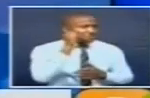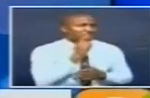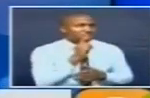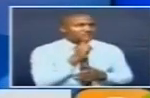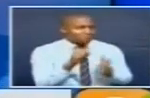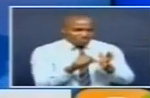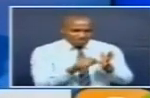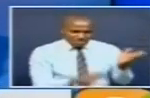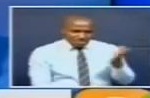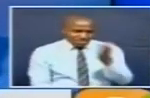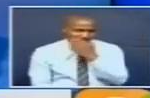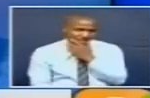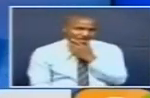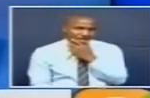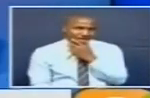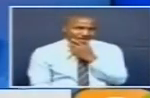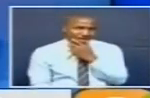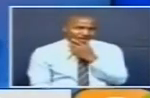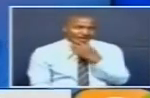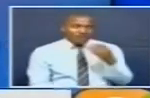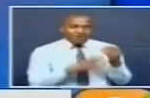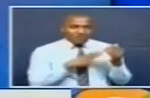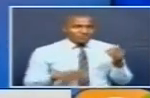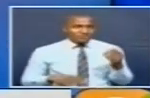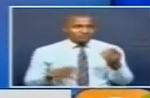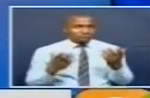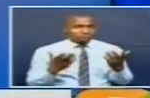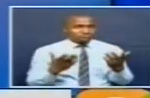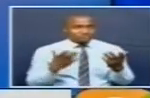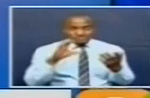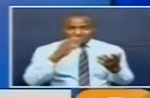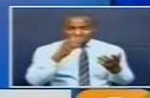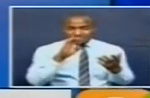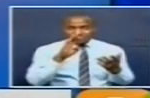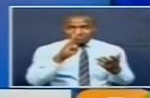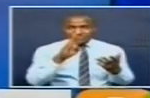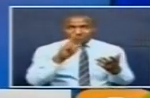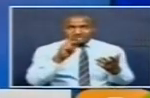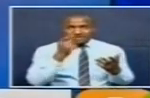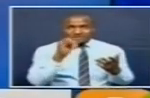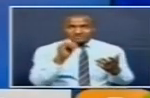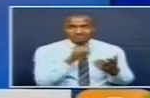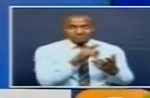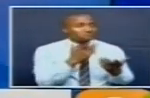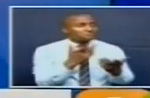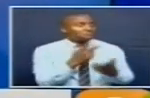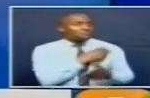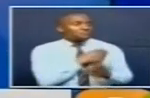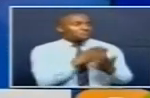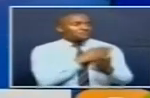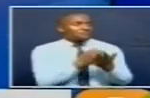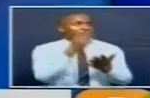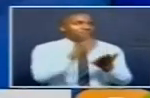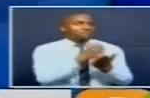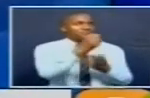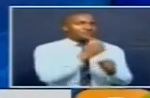about it several times. And in fact, the commission chair in public, that is Chebukati, alluded to not having been consulted before the postings were done,